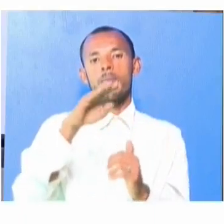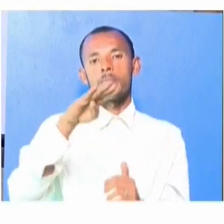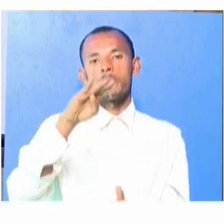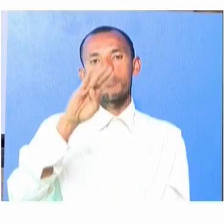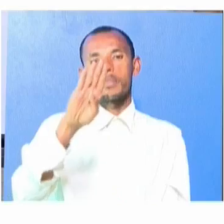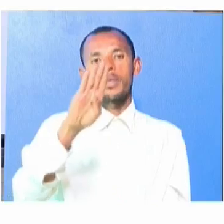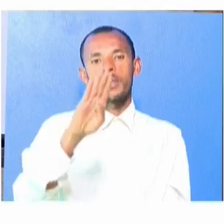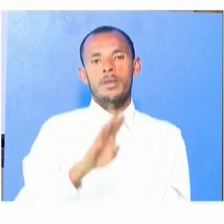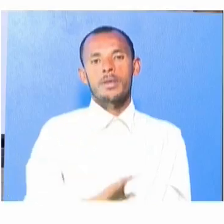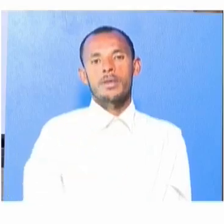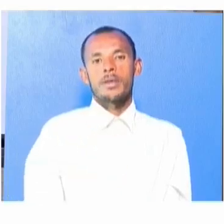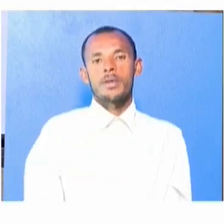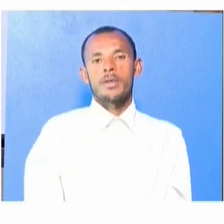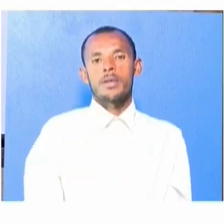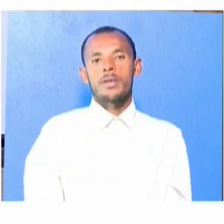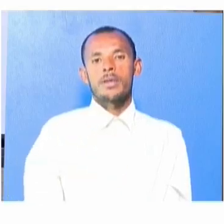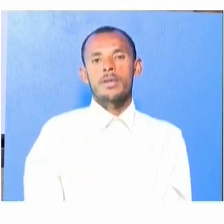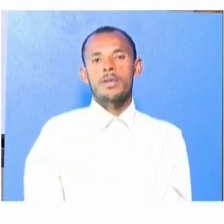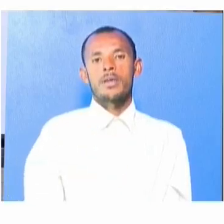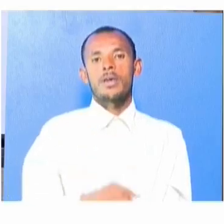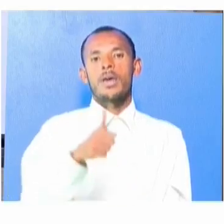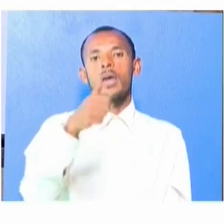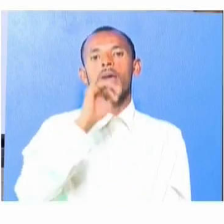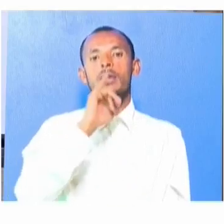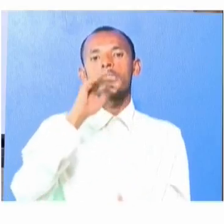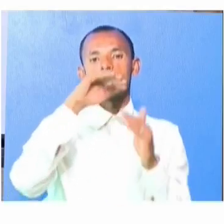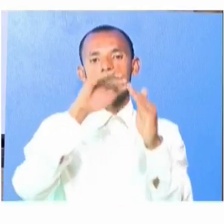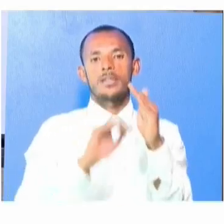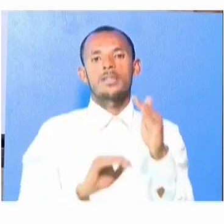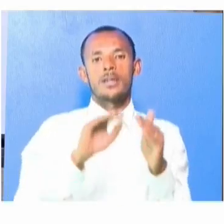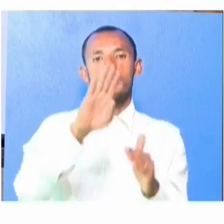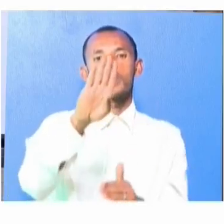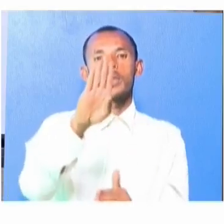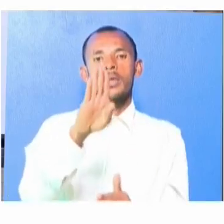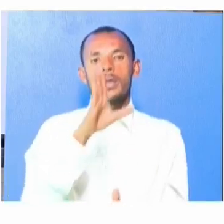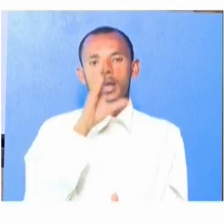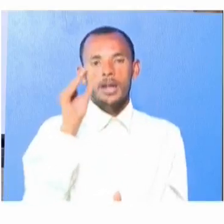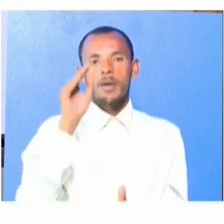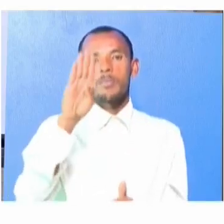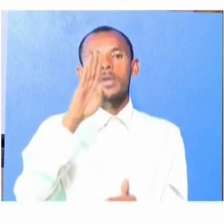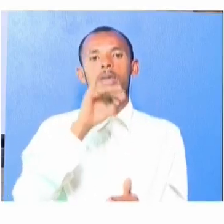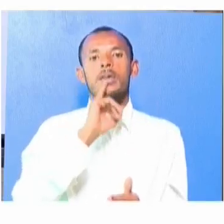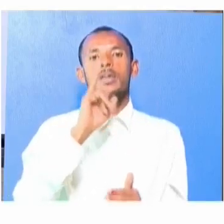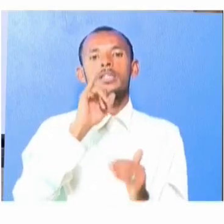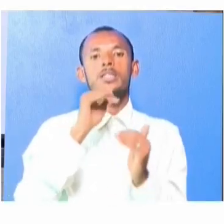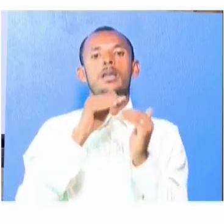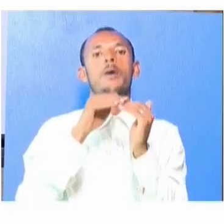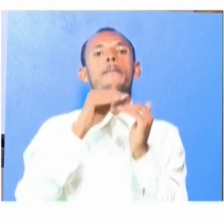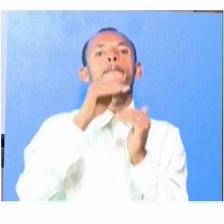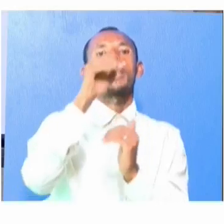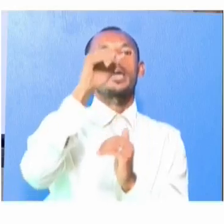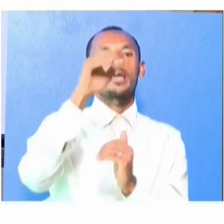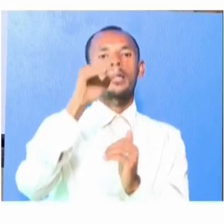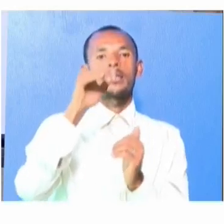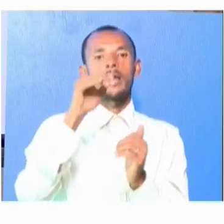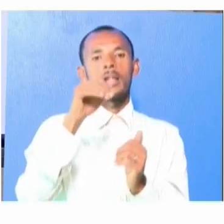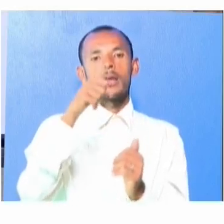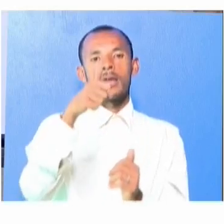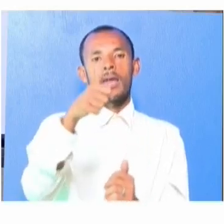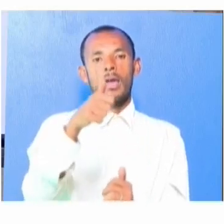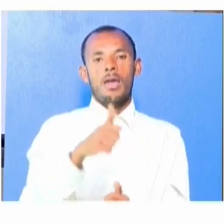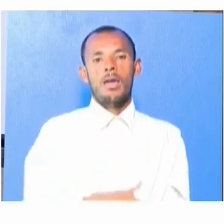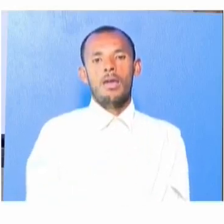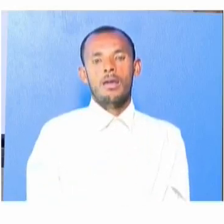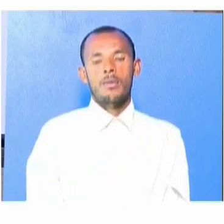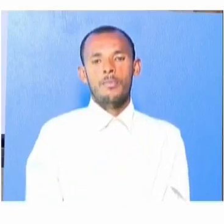than B, it's less than B. And B is a bigger, or it's greater than A. B is